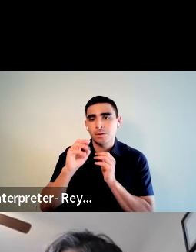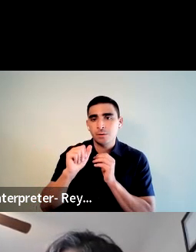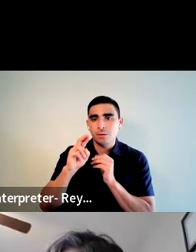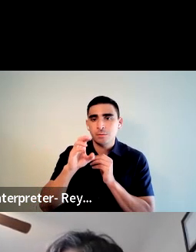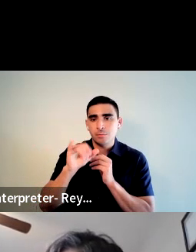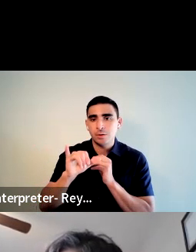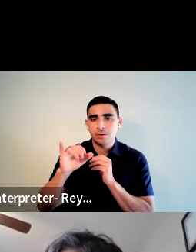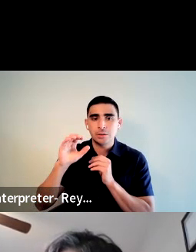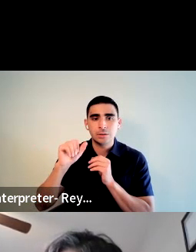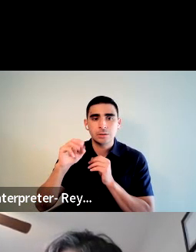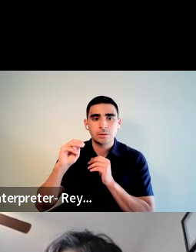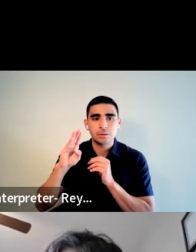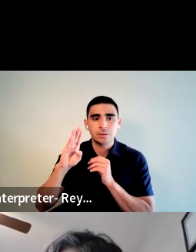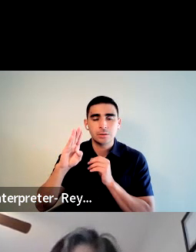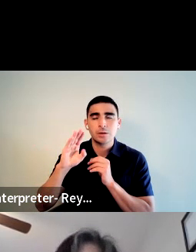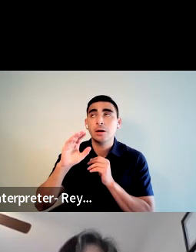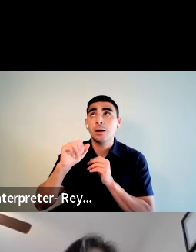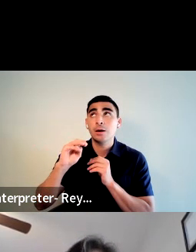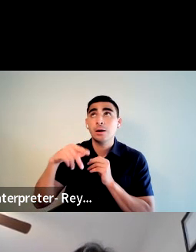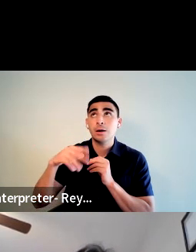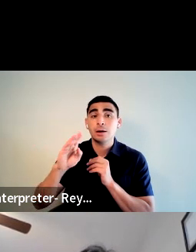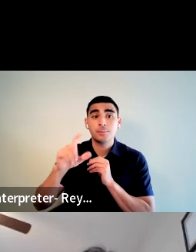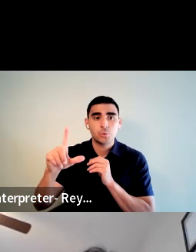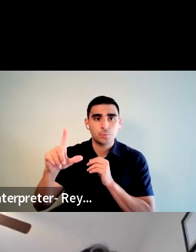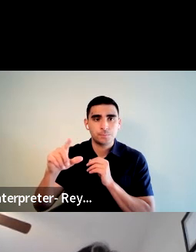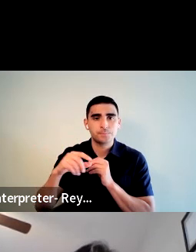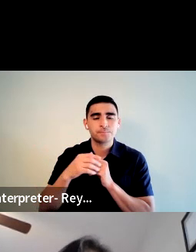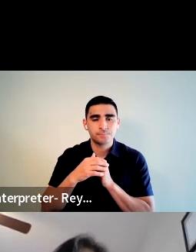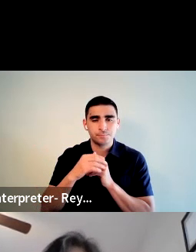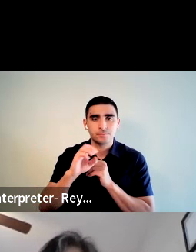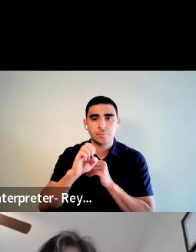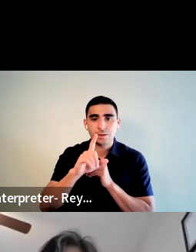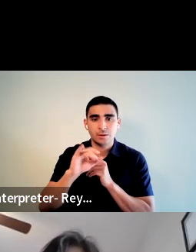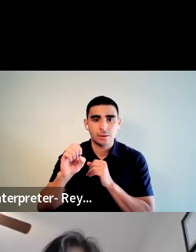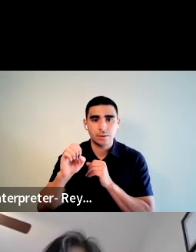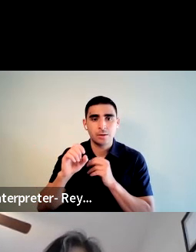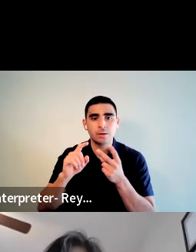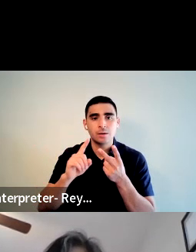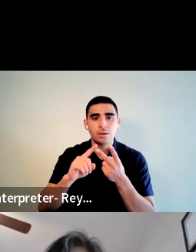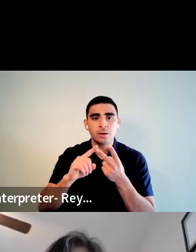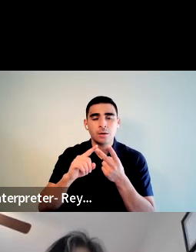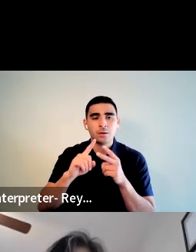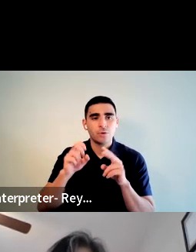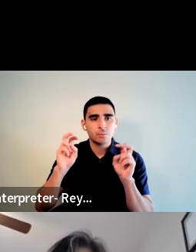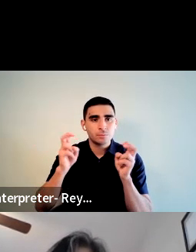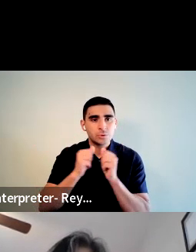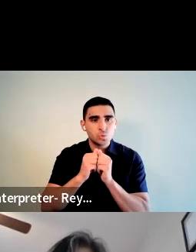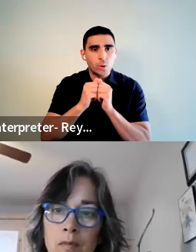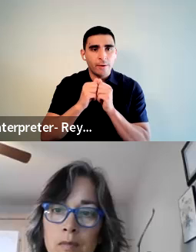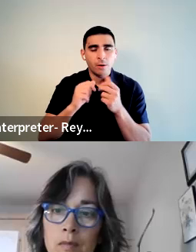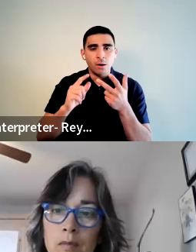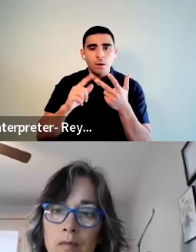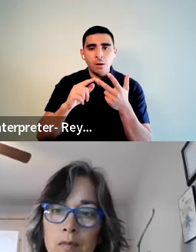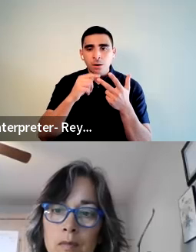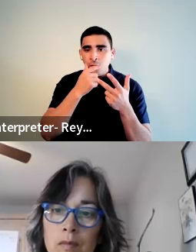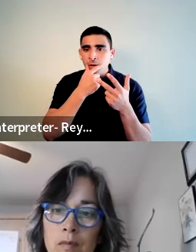Campbell, who was in on this group, as well as Ellie from Together. I think we had a